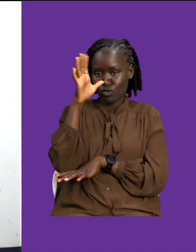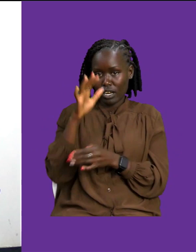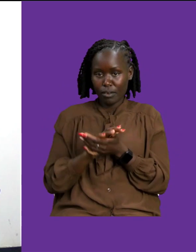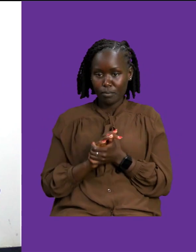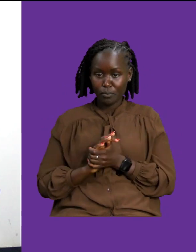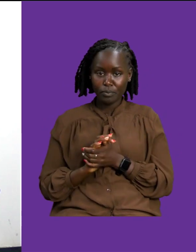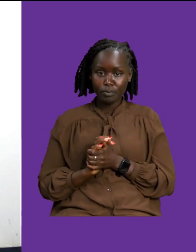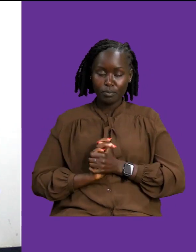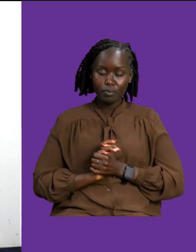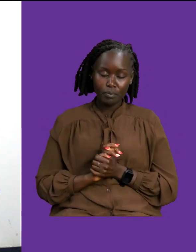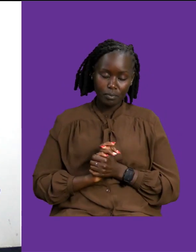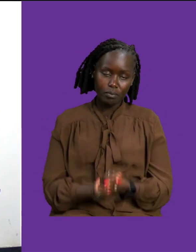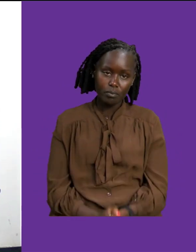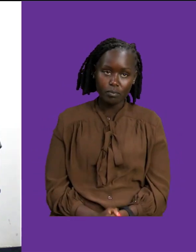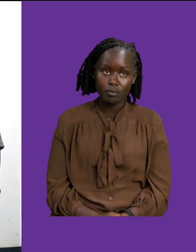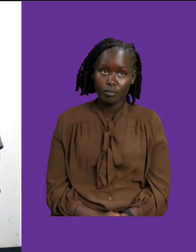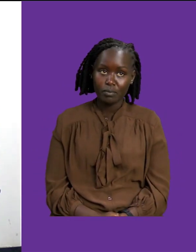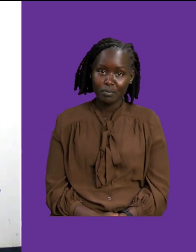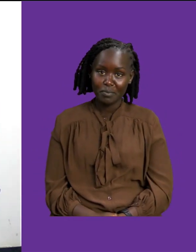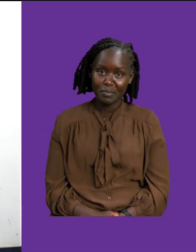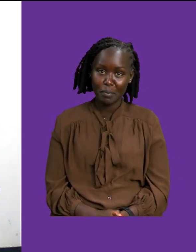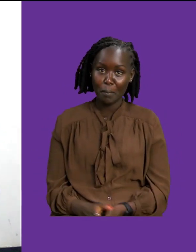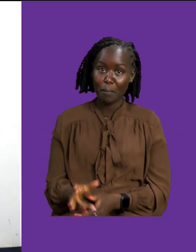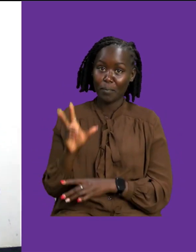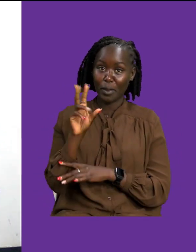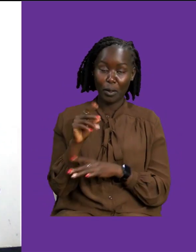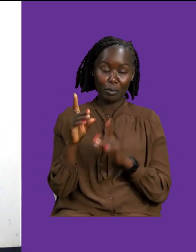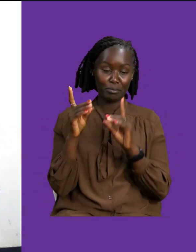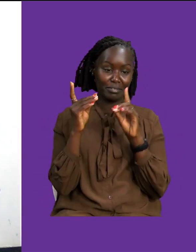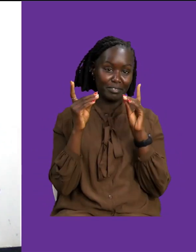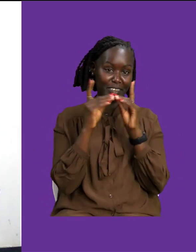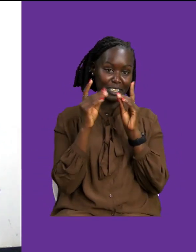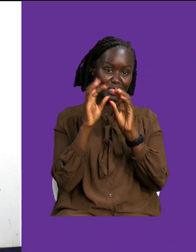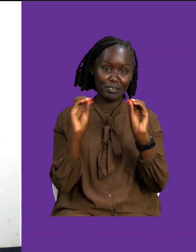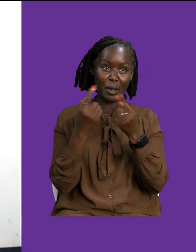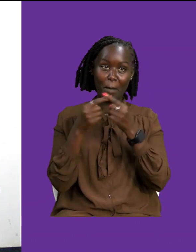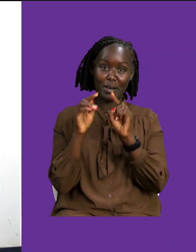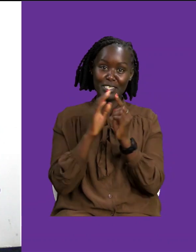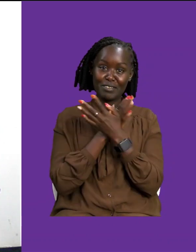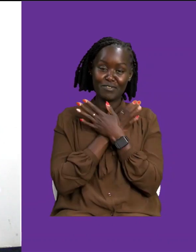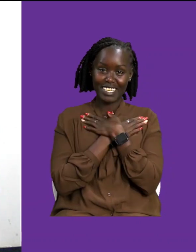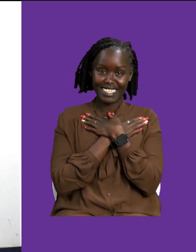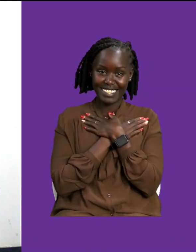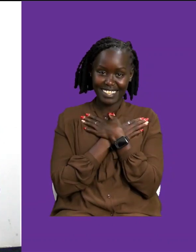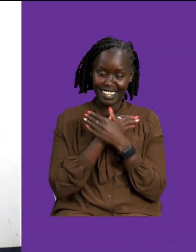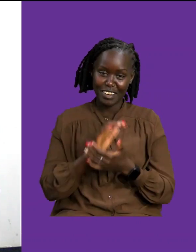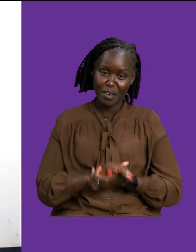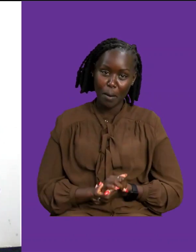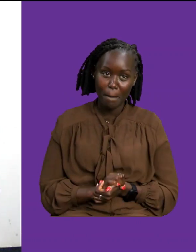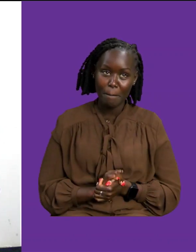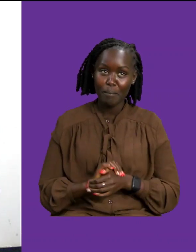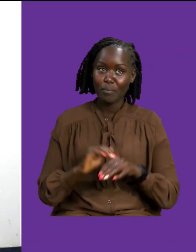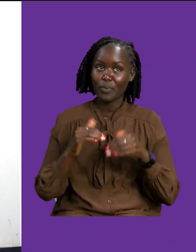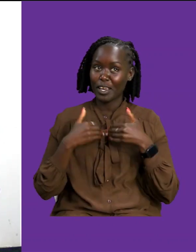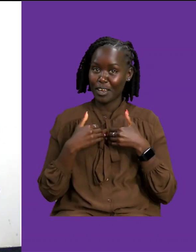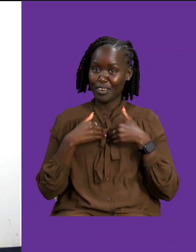So that means you are dating two ladies? No, I was not dating them. They were just friends. Oh, they were just friends. Okay. Yes, they were friends. I never had the